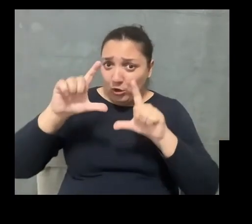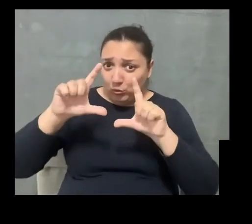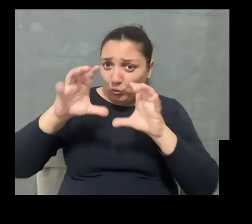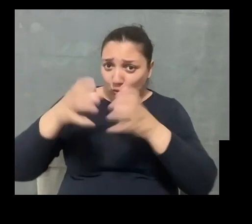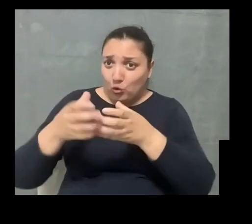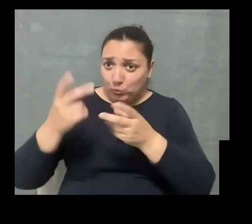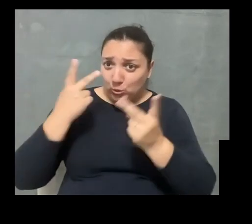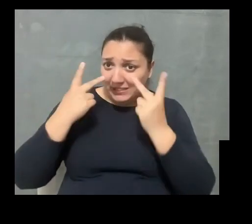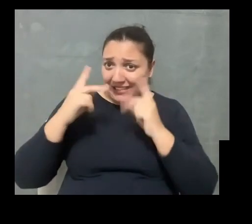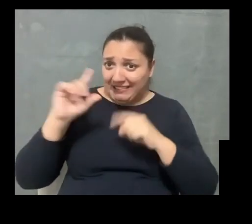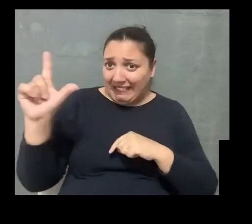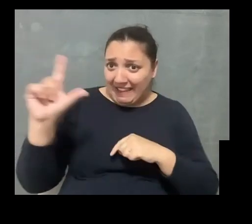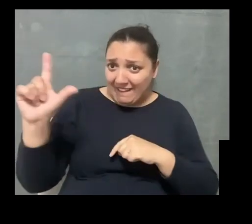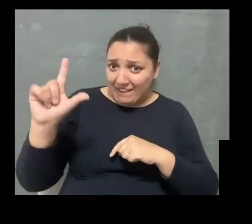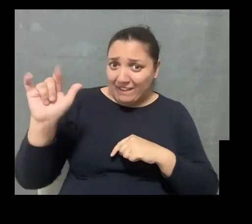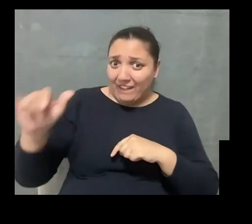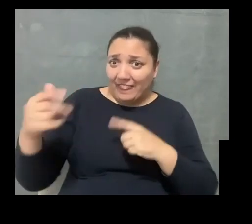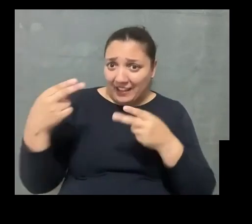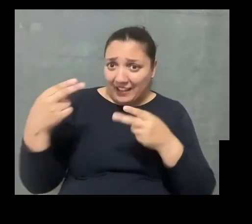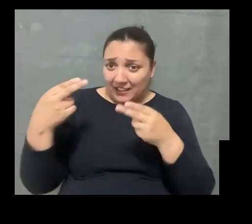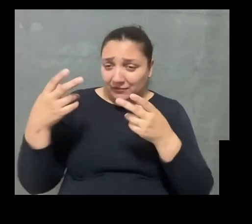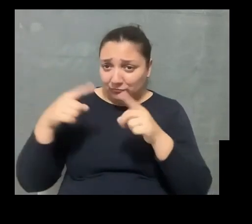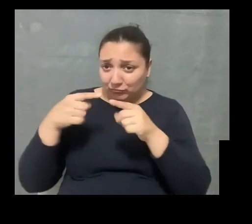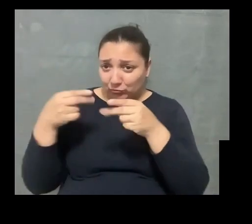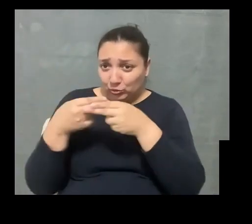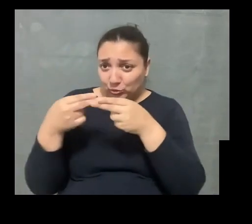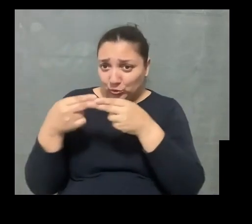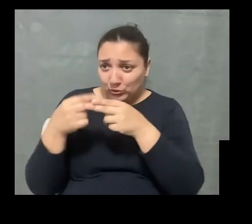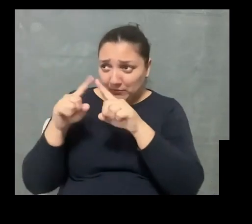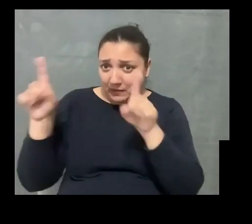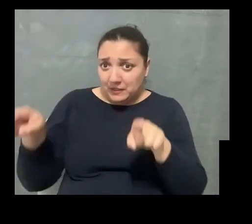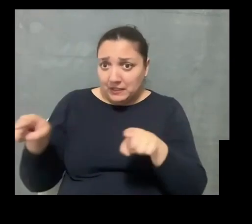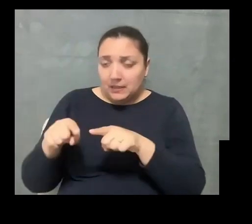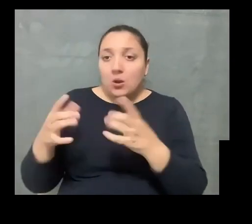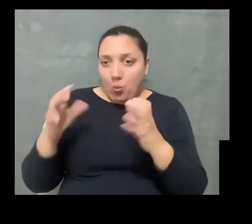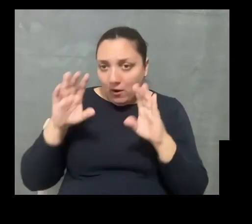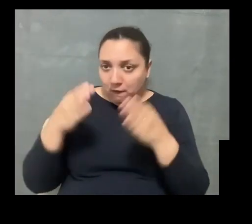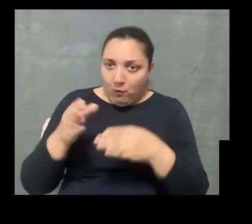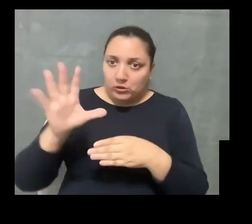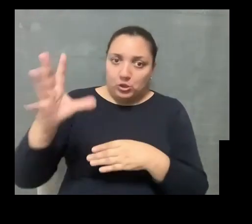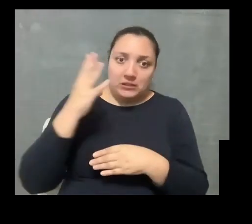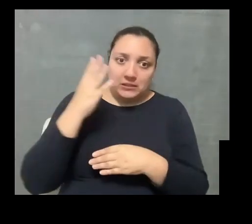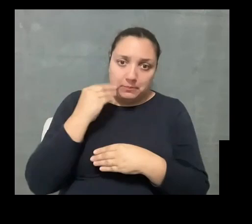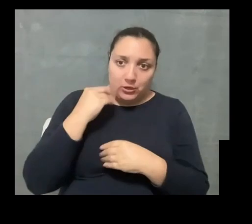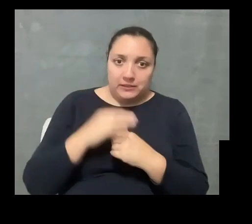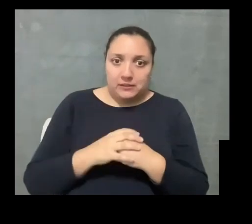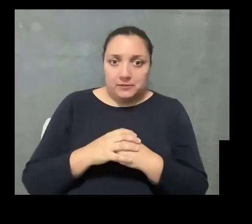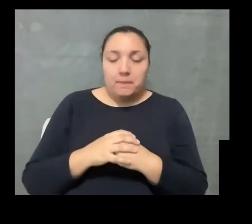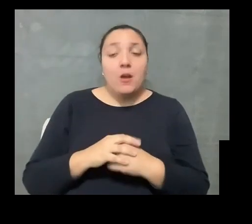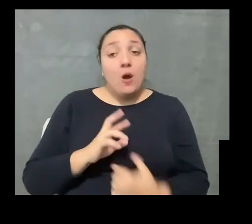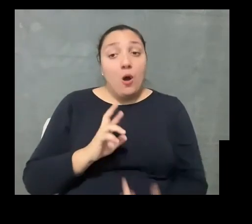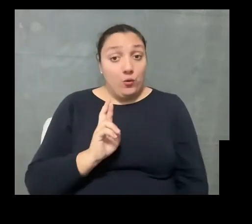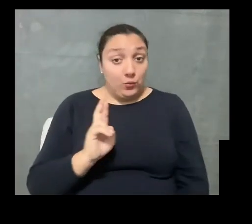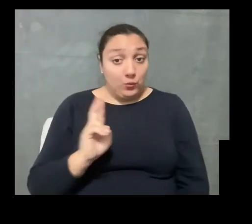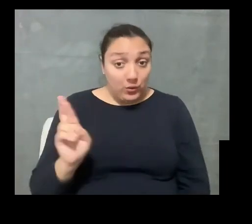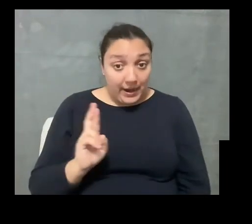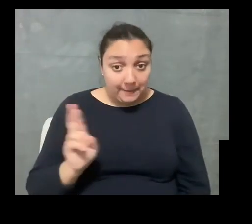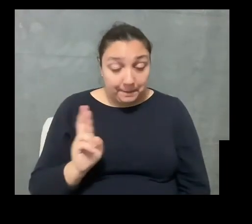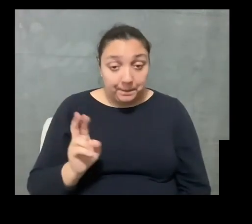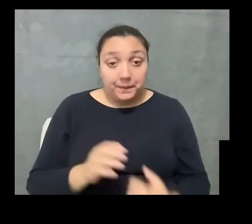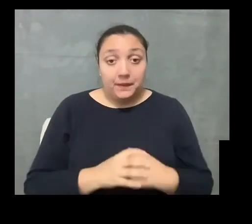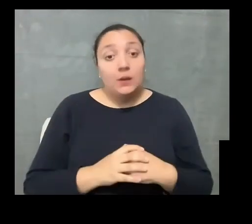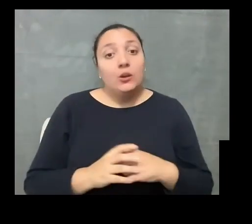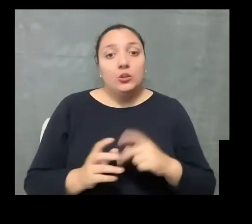screen, today we really want to center your experiences. On the right side are all of the other stakeholders